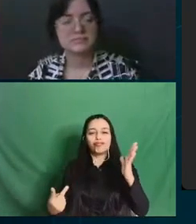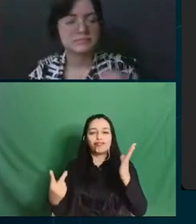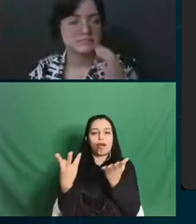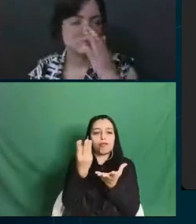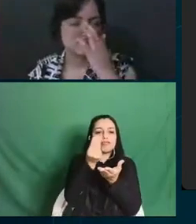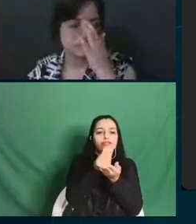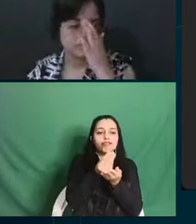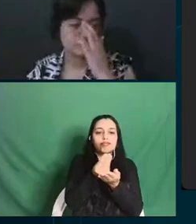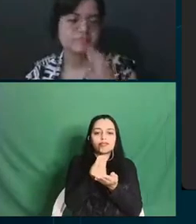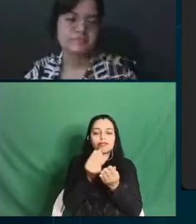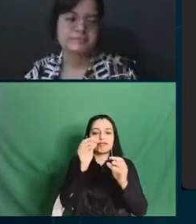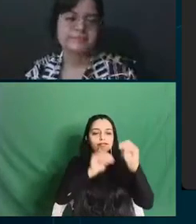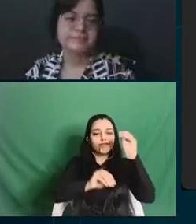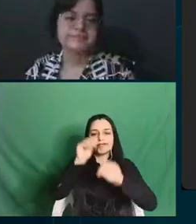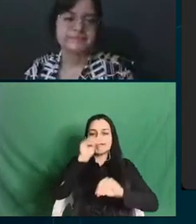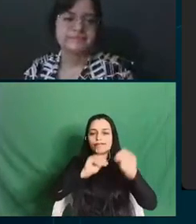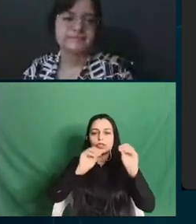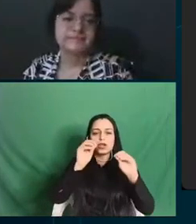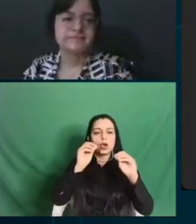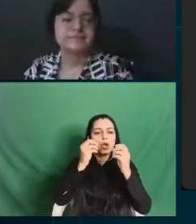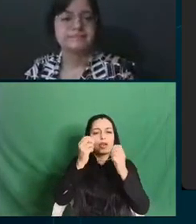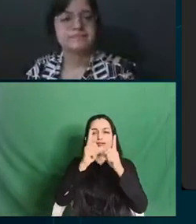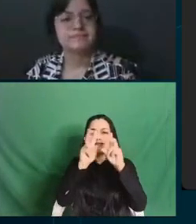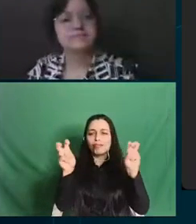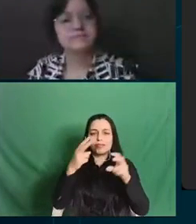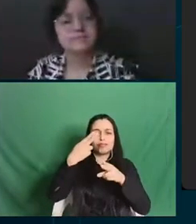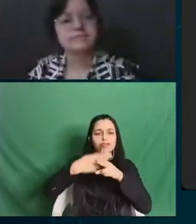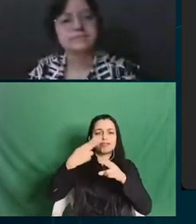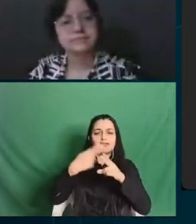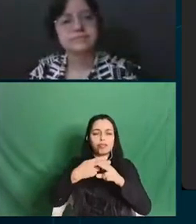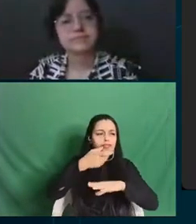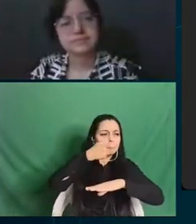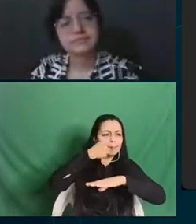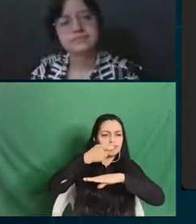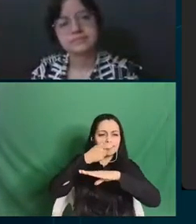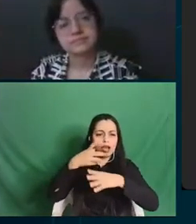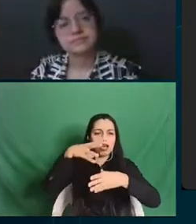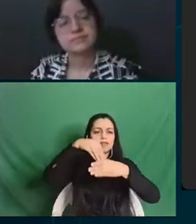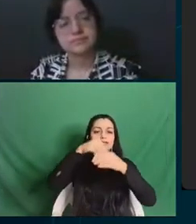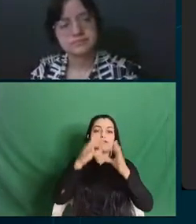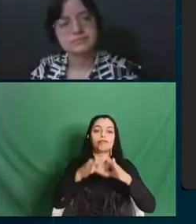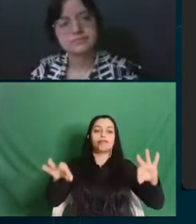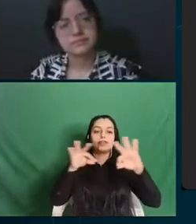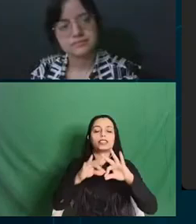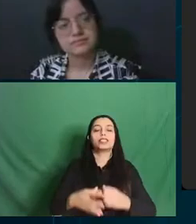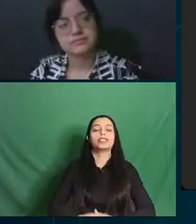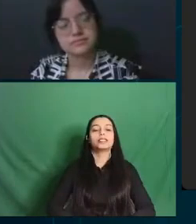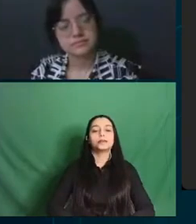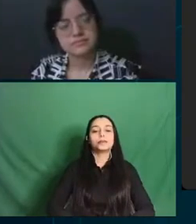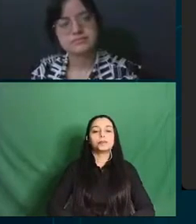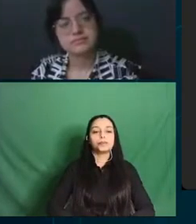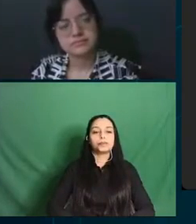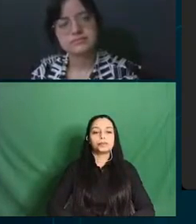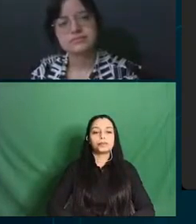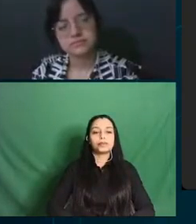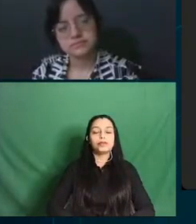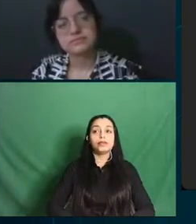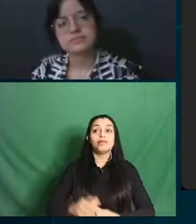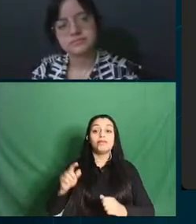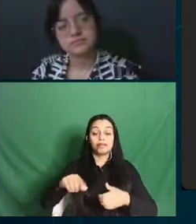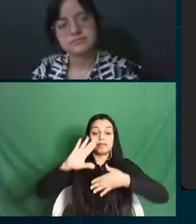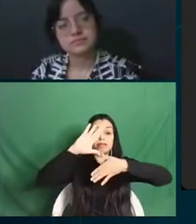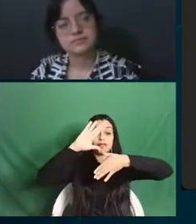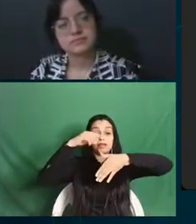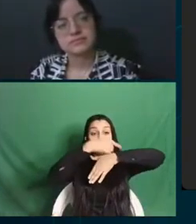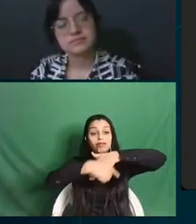specifically of Latin America, I think there's been a tremendous amount of investment in the US to be able to build these data practices, I would call